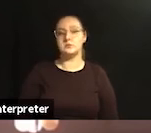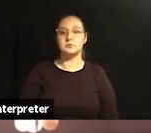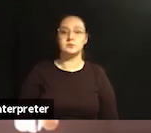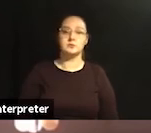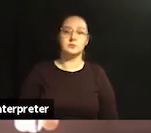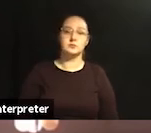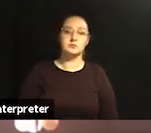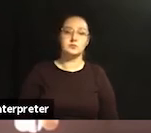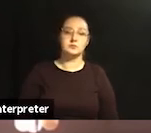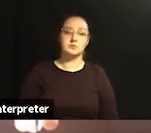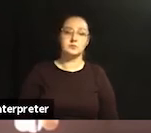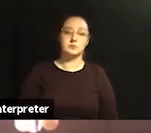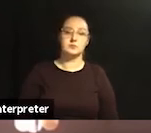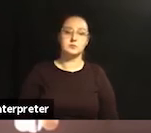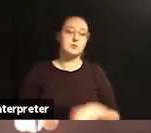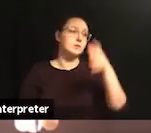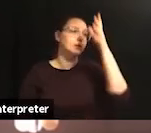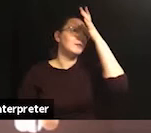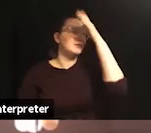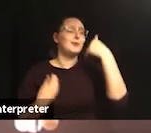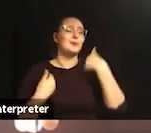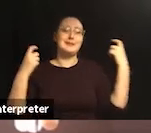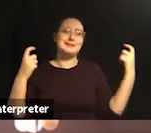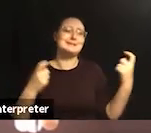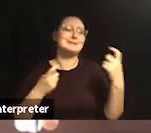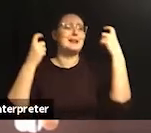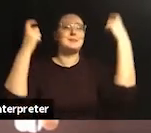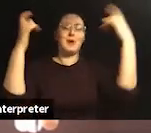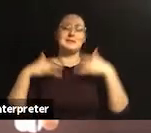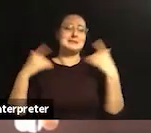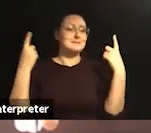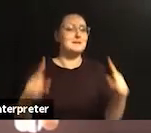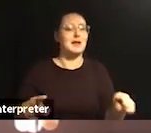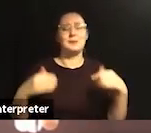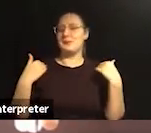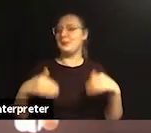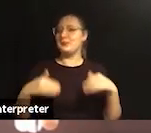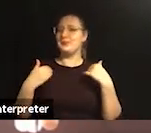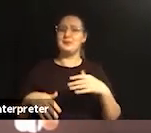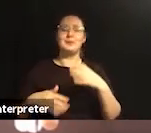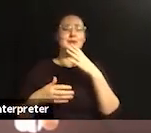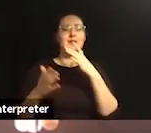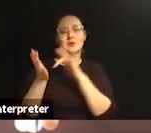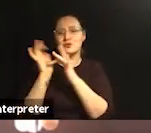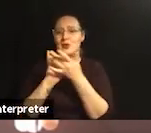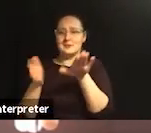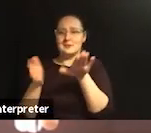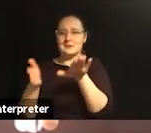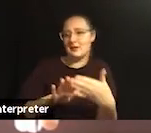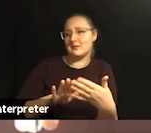Father, we now celebrate this memorial of our redemption, recalling Christ's death and his descent among the dead, proclaiming